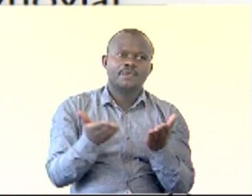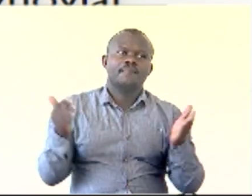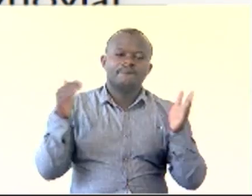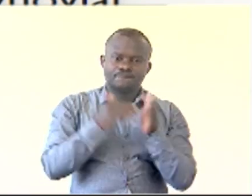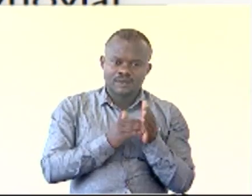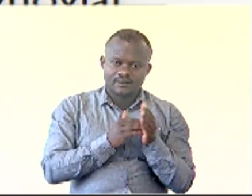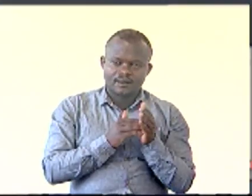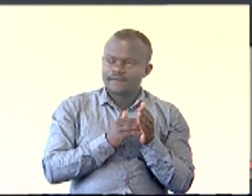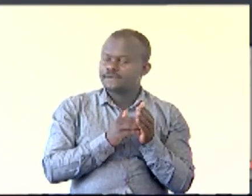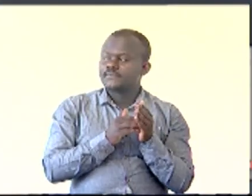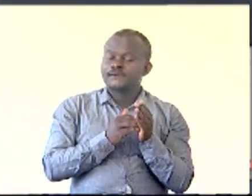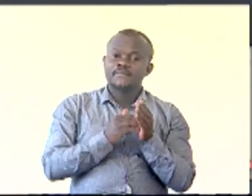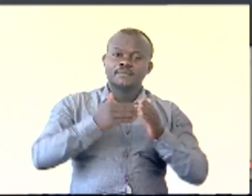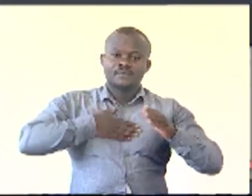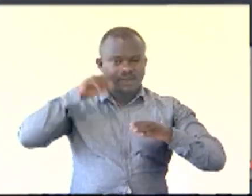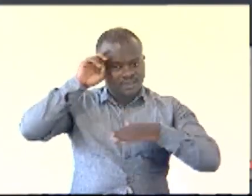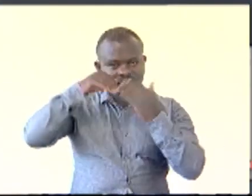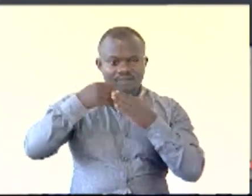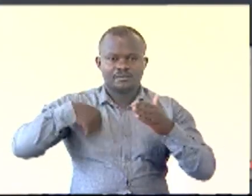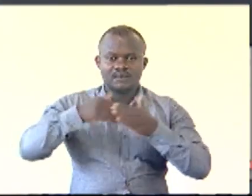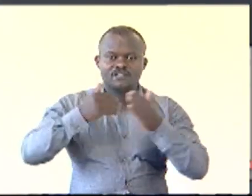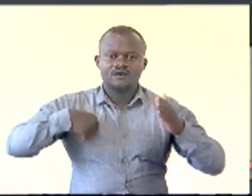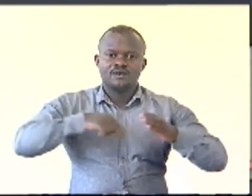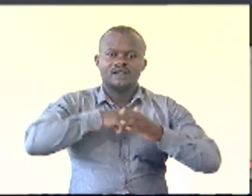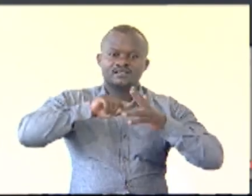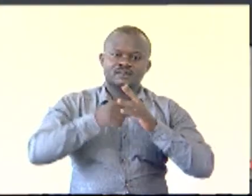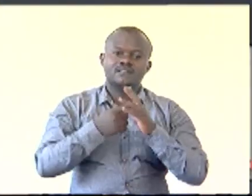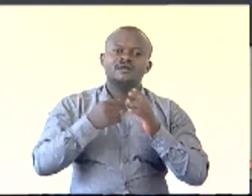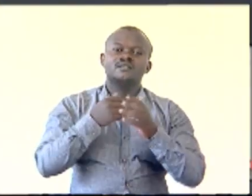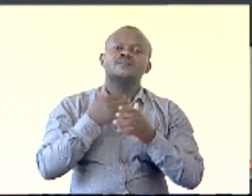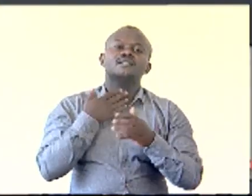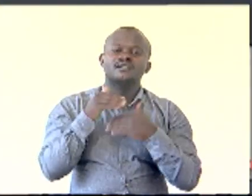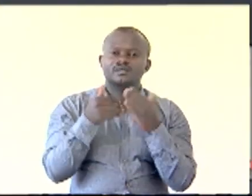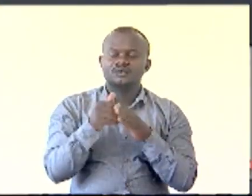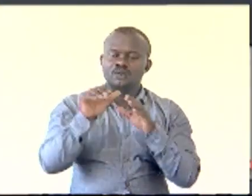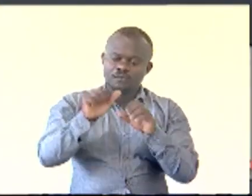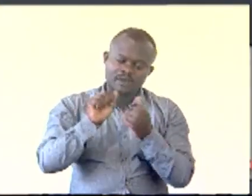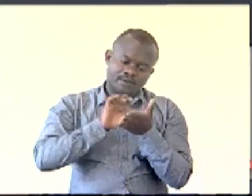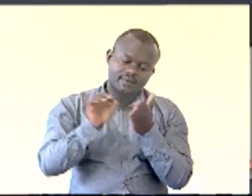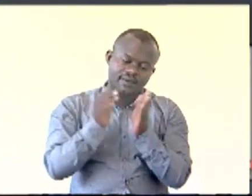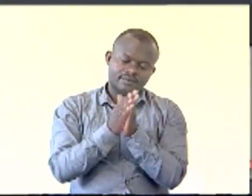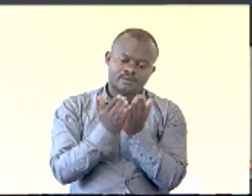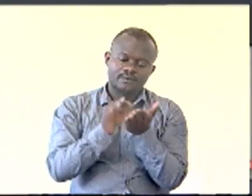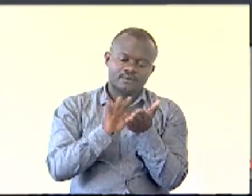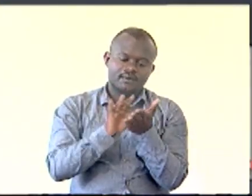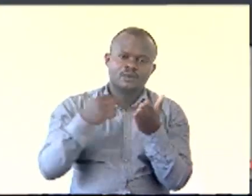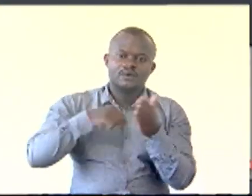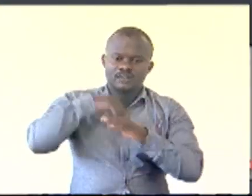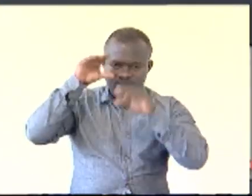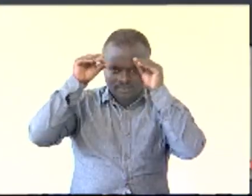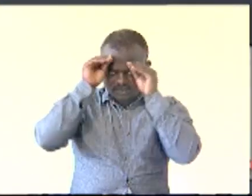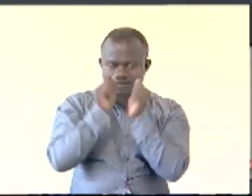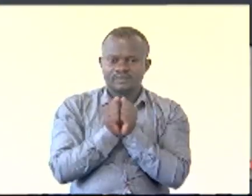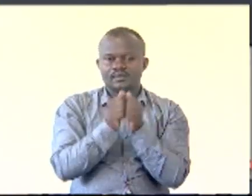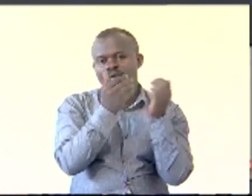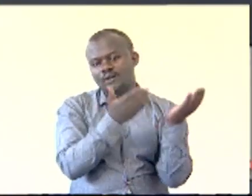And I think before I start my lesson, I would like to tell you to pick a pen and a notebook. We start our lesson. Welcome to the